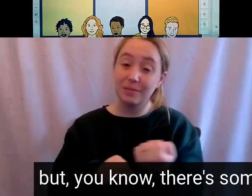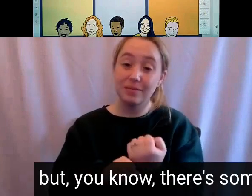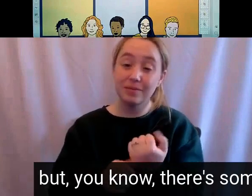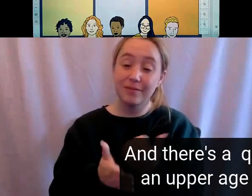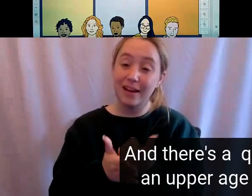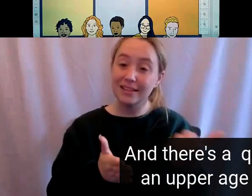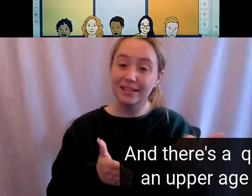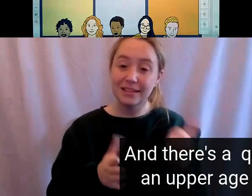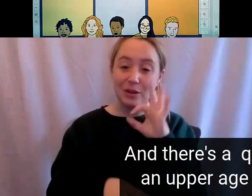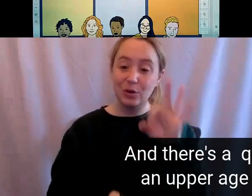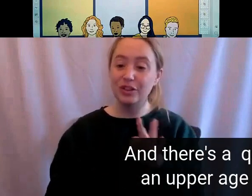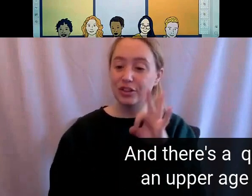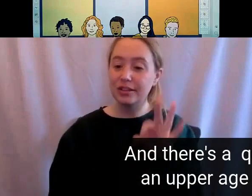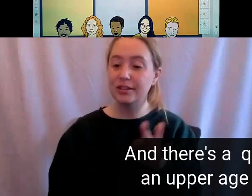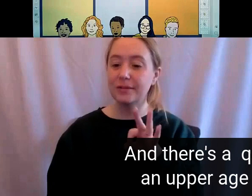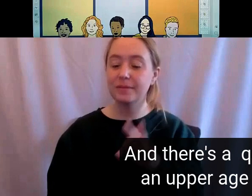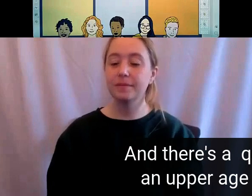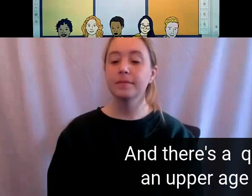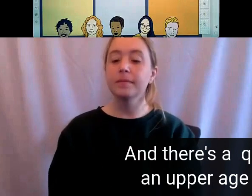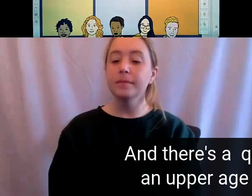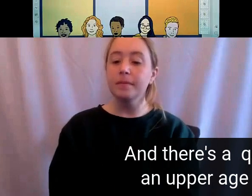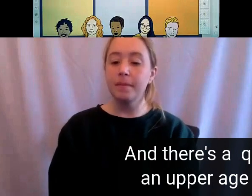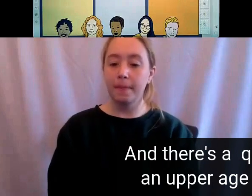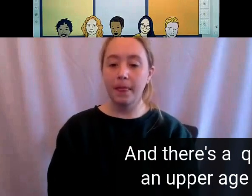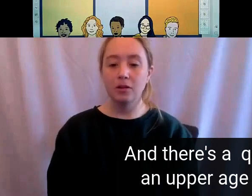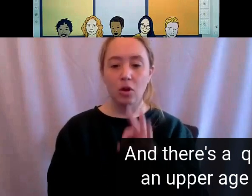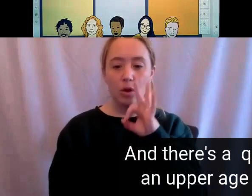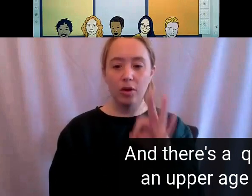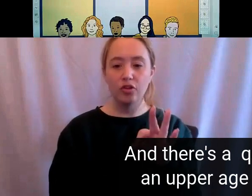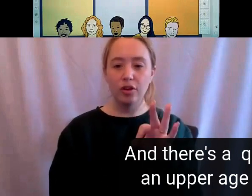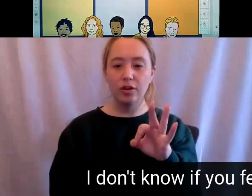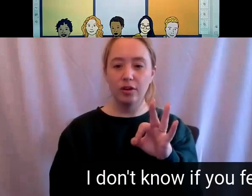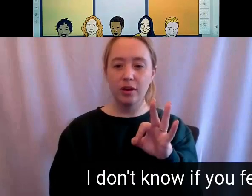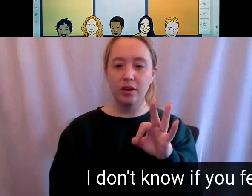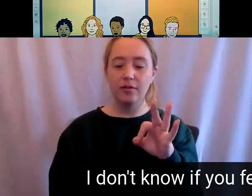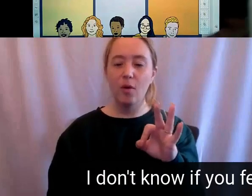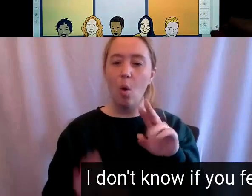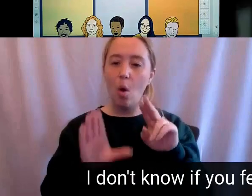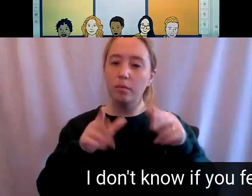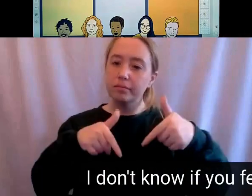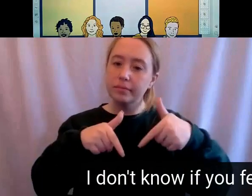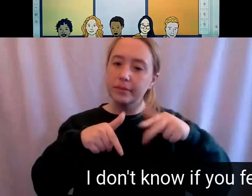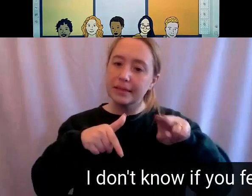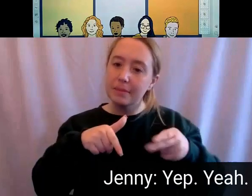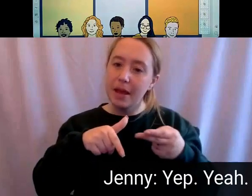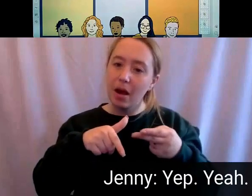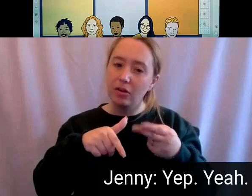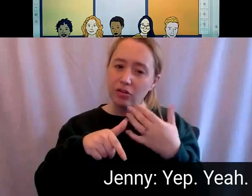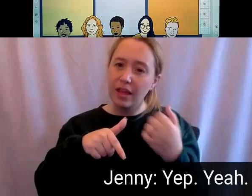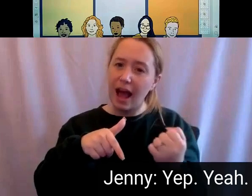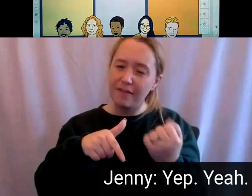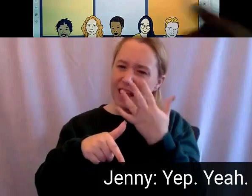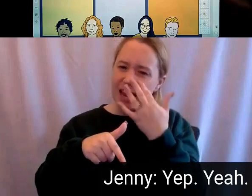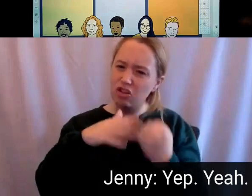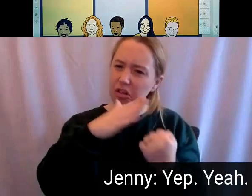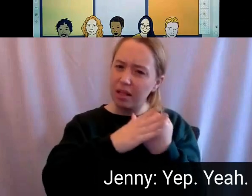in. And there's a question here about an upper age limit for smears. I don't know if you feel you can answer this. Yeah. Jenny,